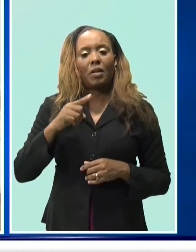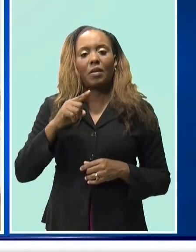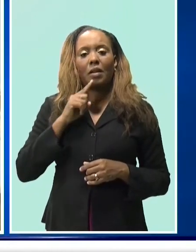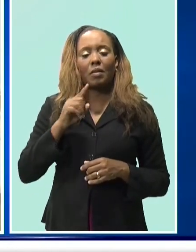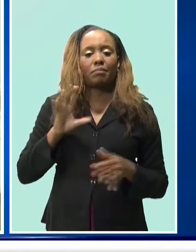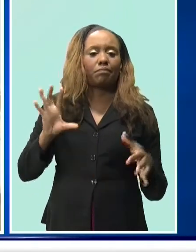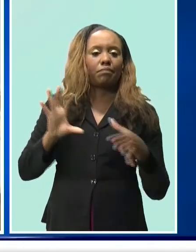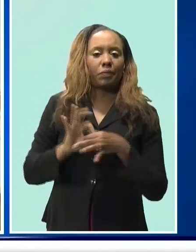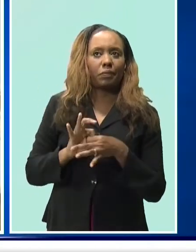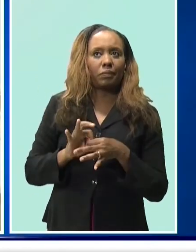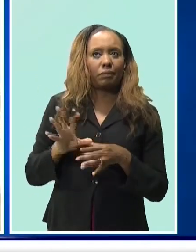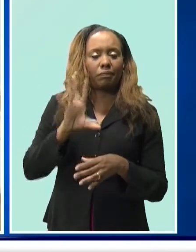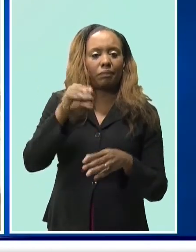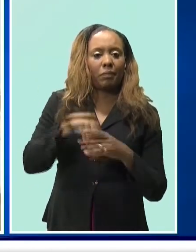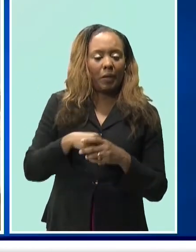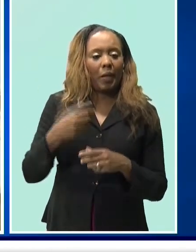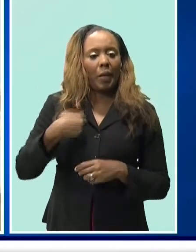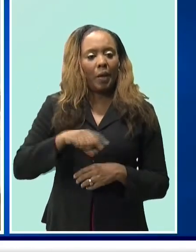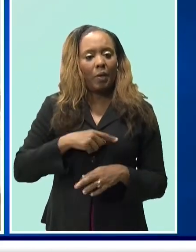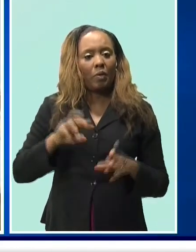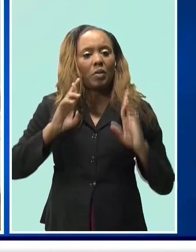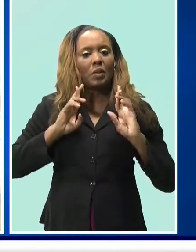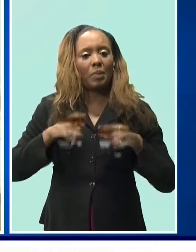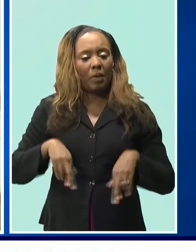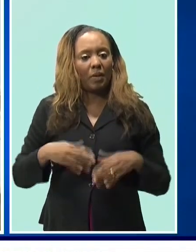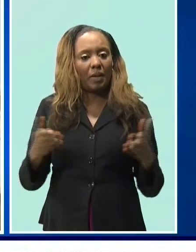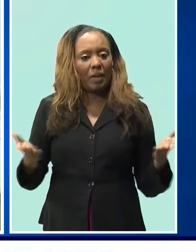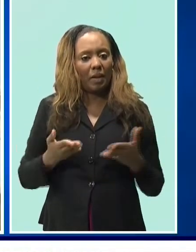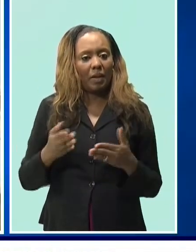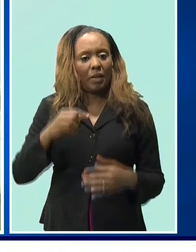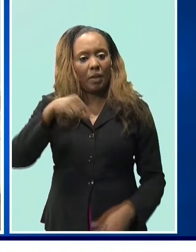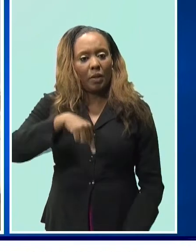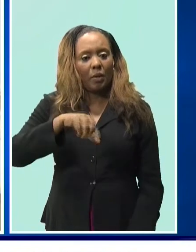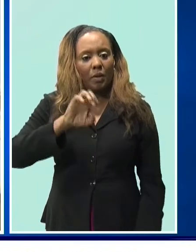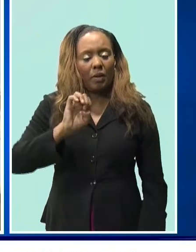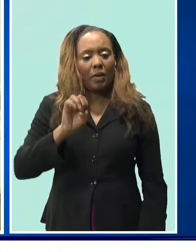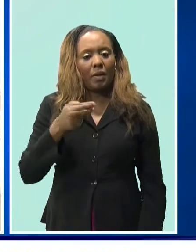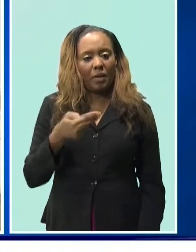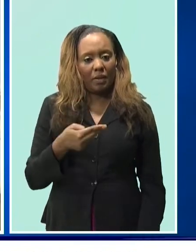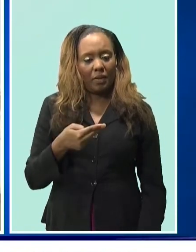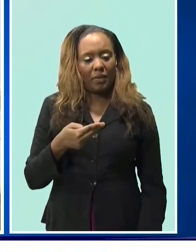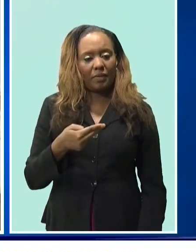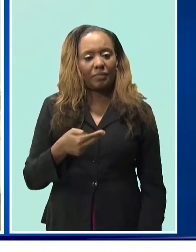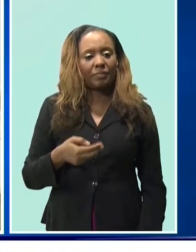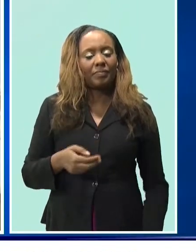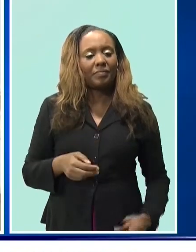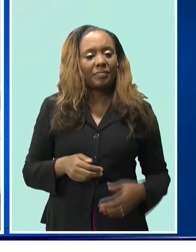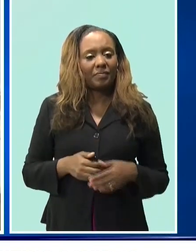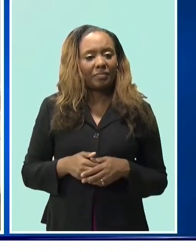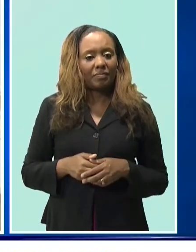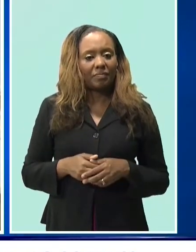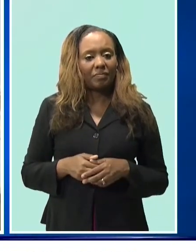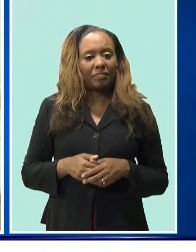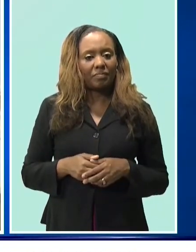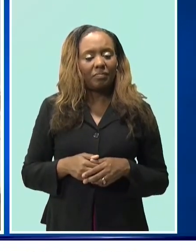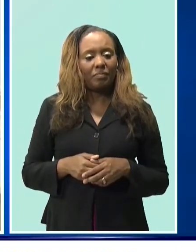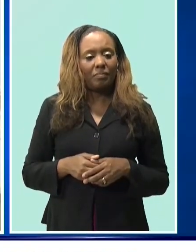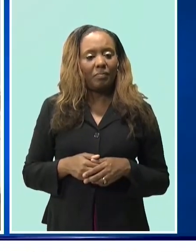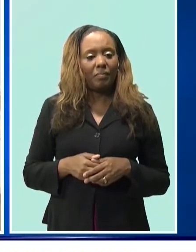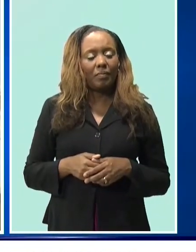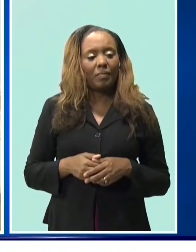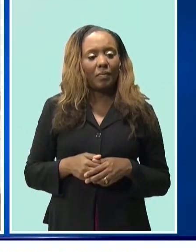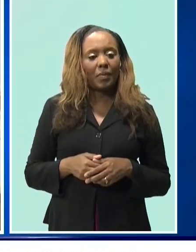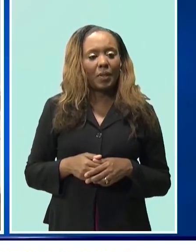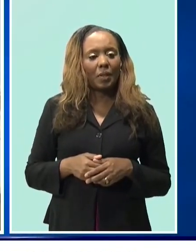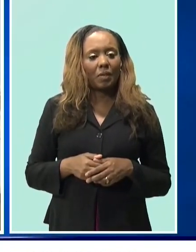mount a response at the Queen Elizabeth Hospital to ensure that we are taking care of